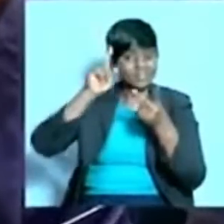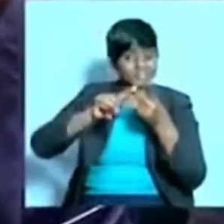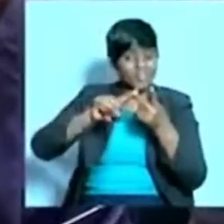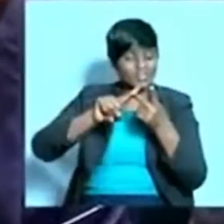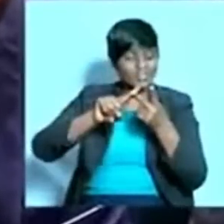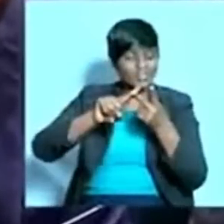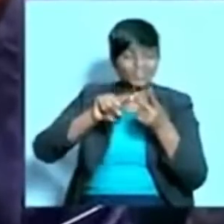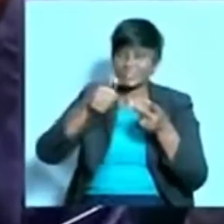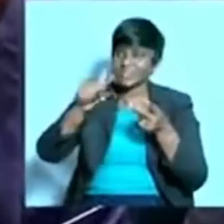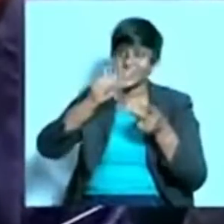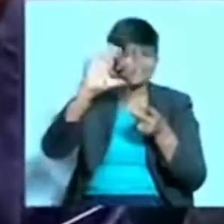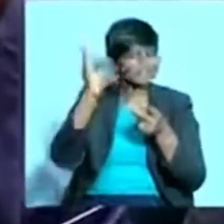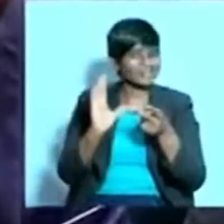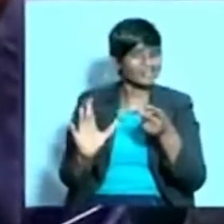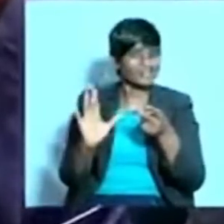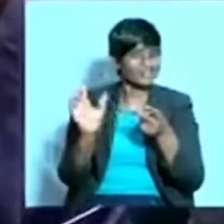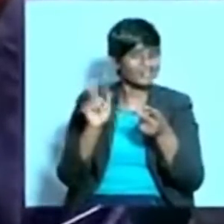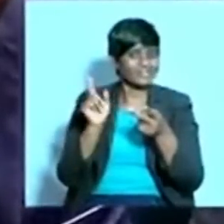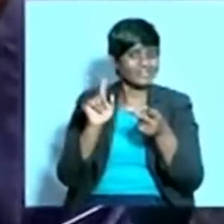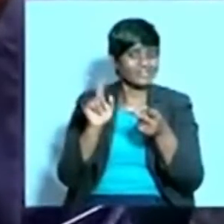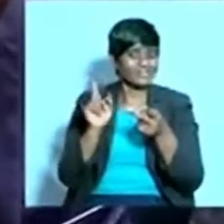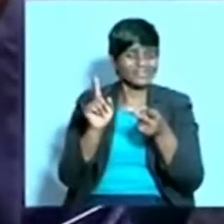will never